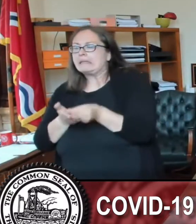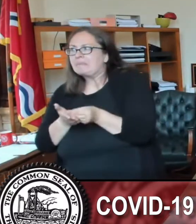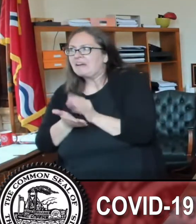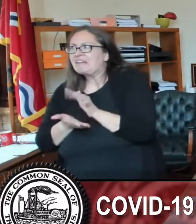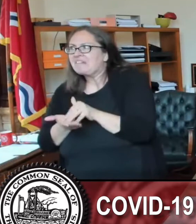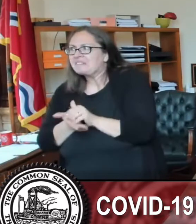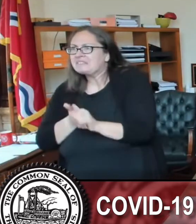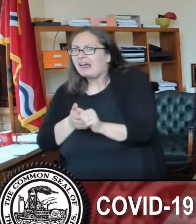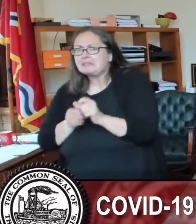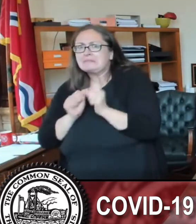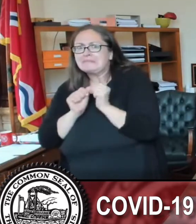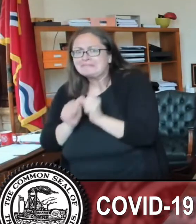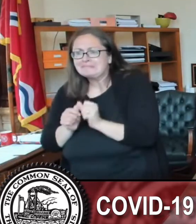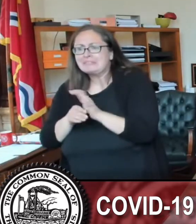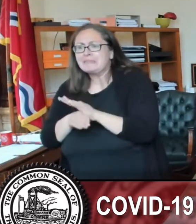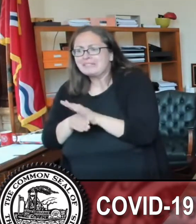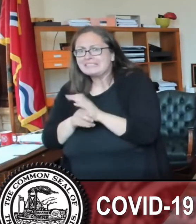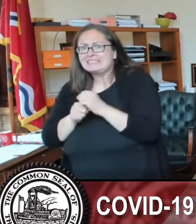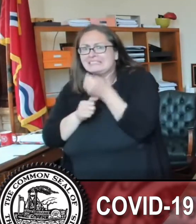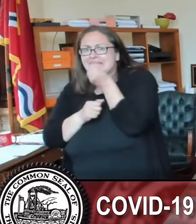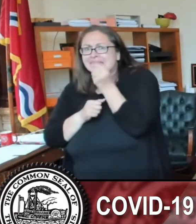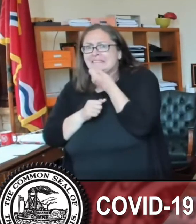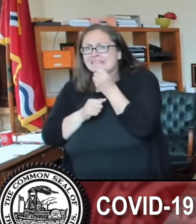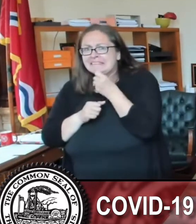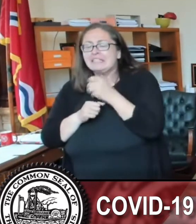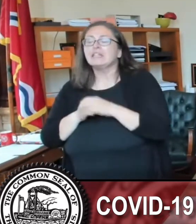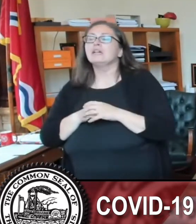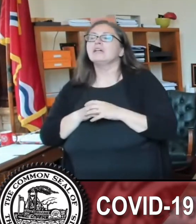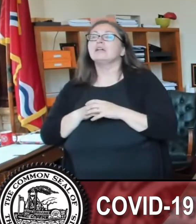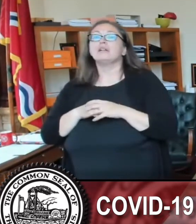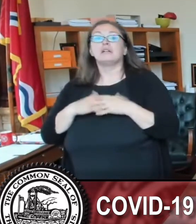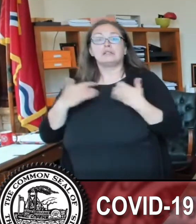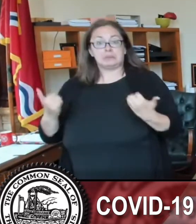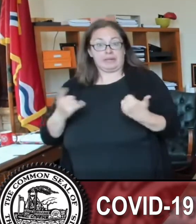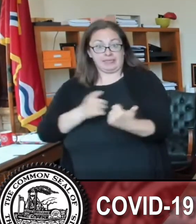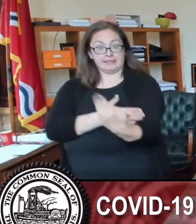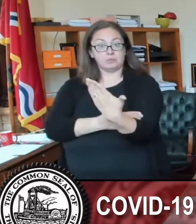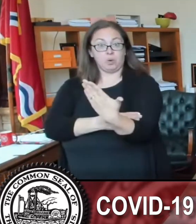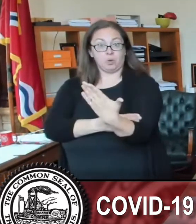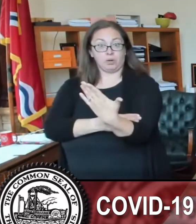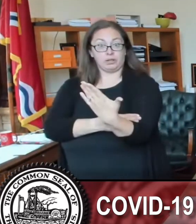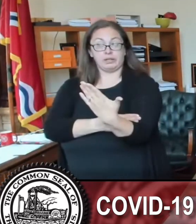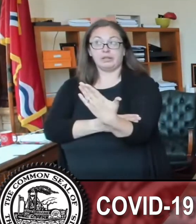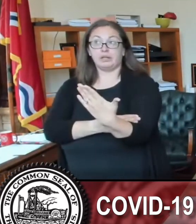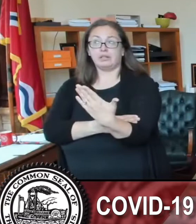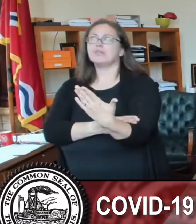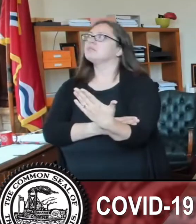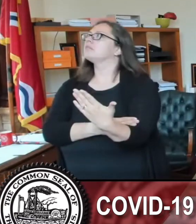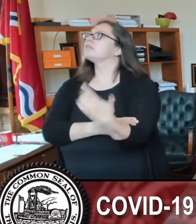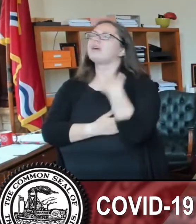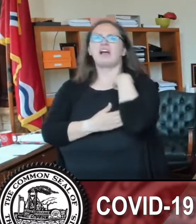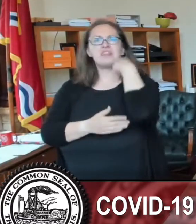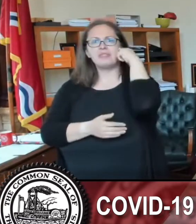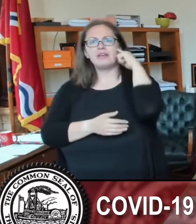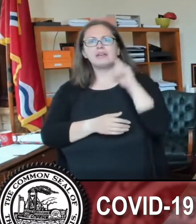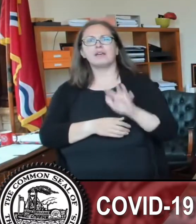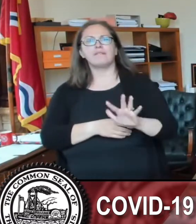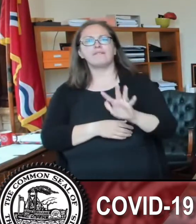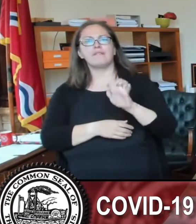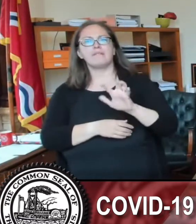in business, to get you over the hump. Today, as of this morning, we had, I think it was